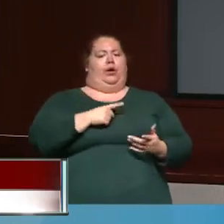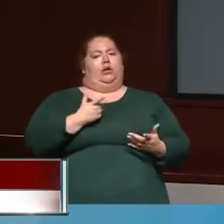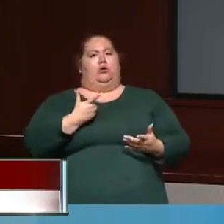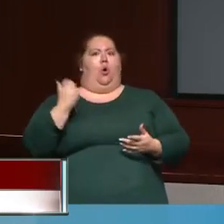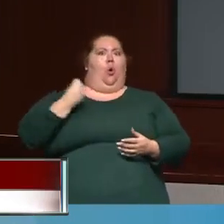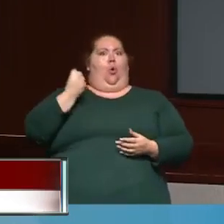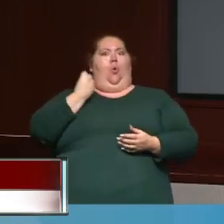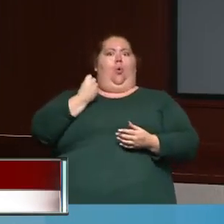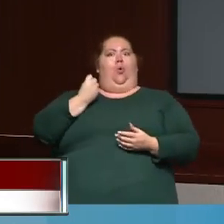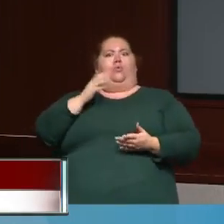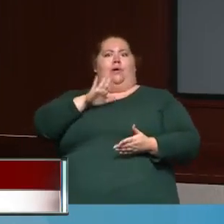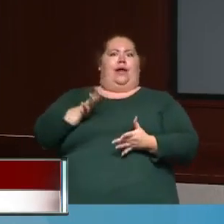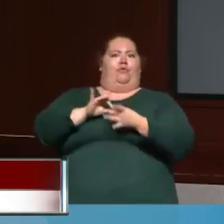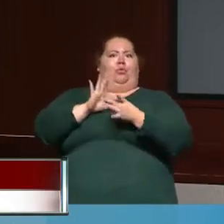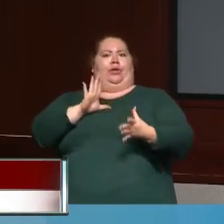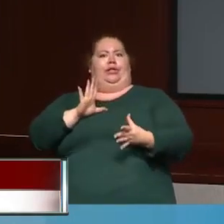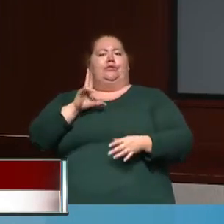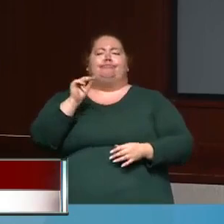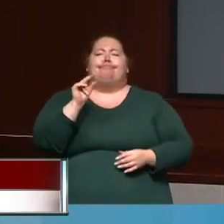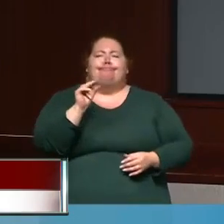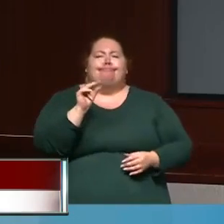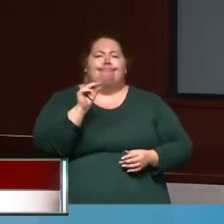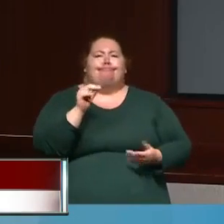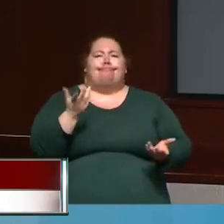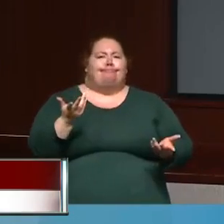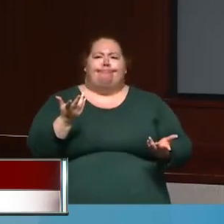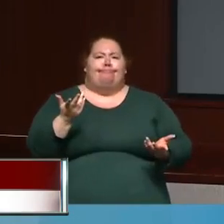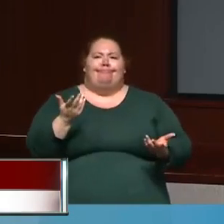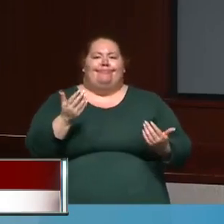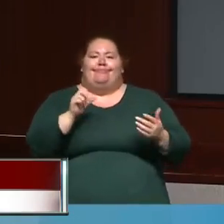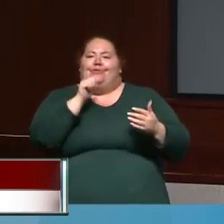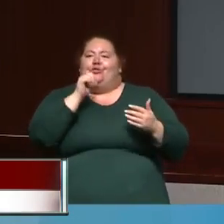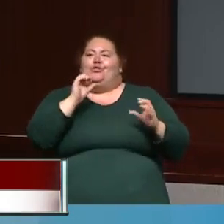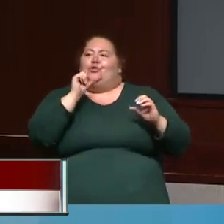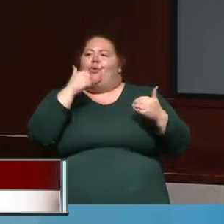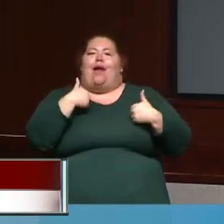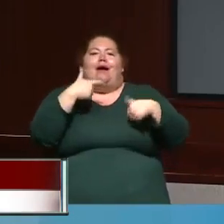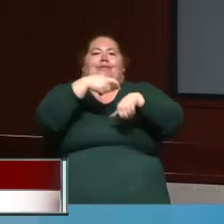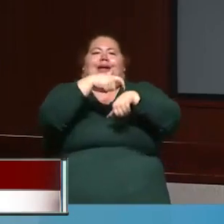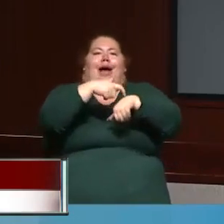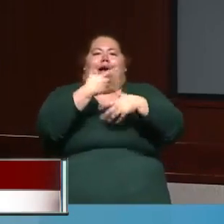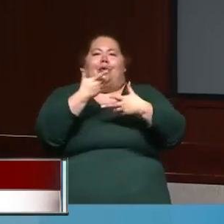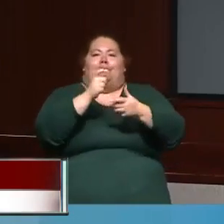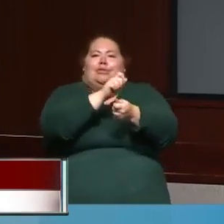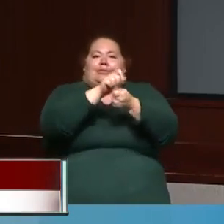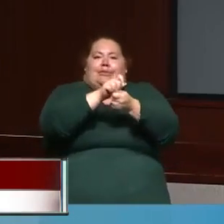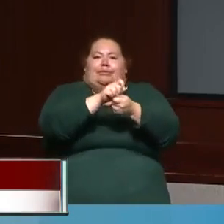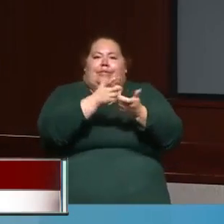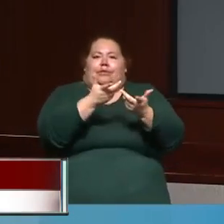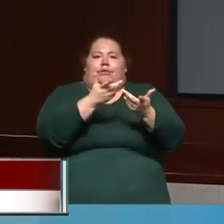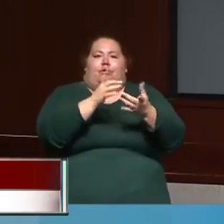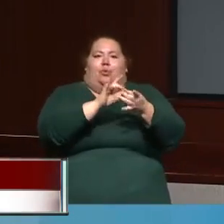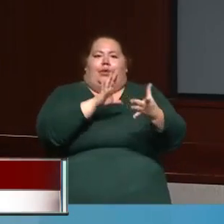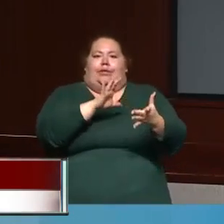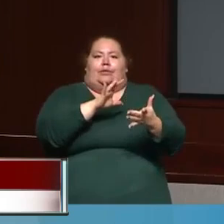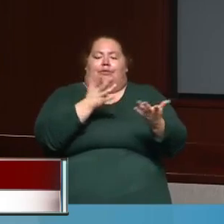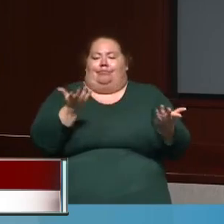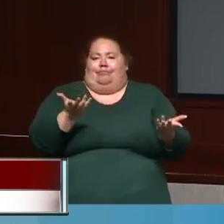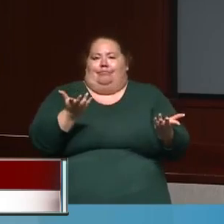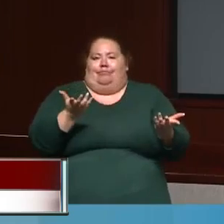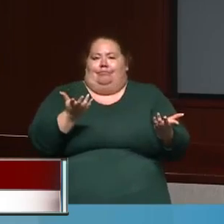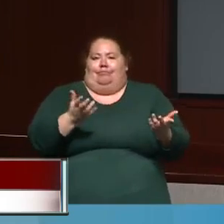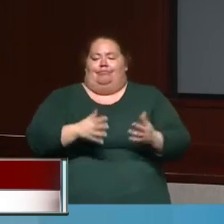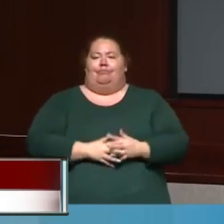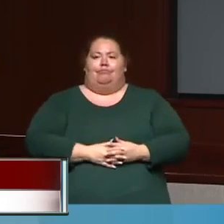death data, but we just don't have a time element that says we can release it every week. We're pretty sure that's not going to happen